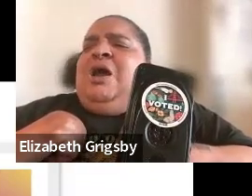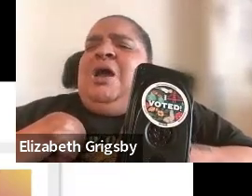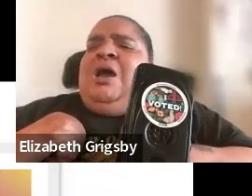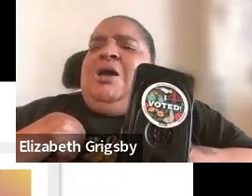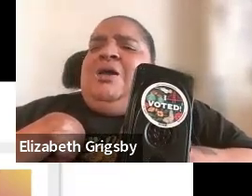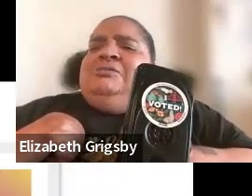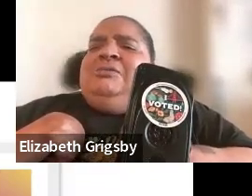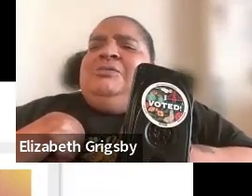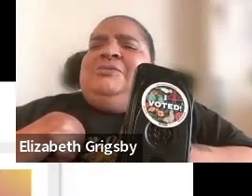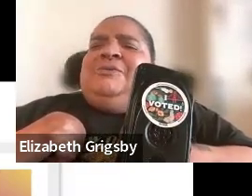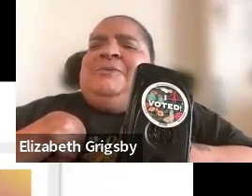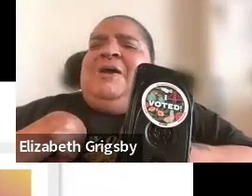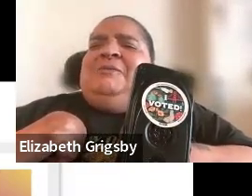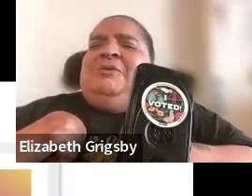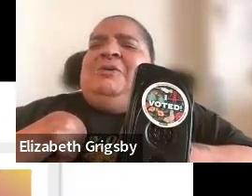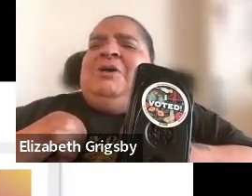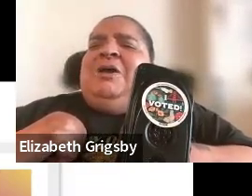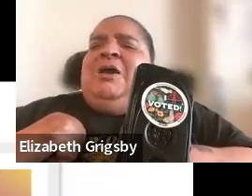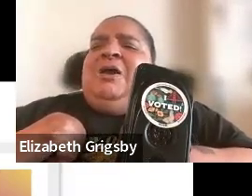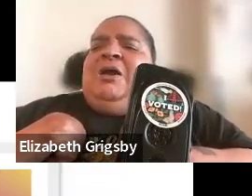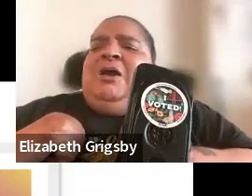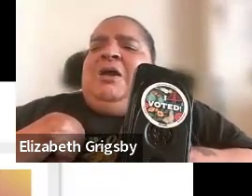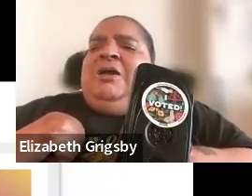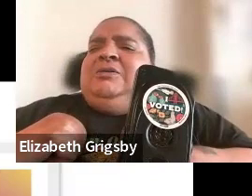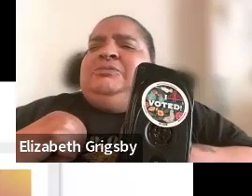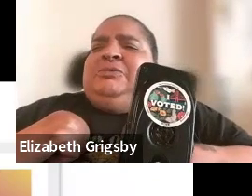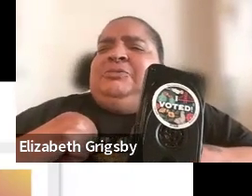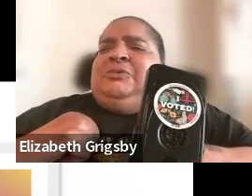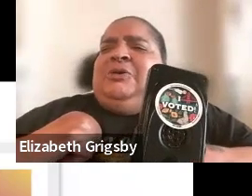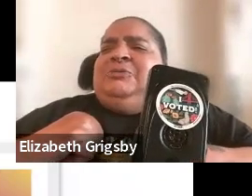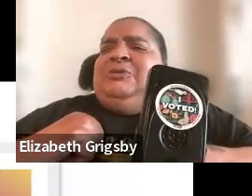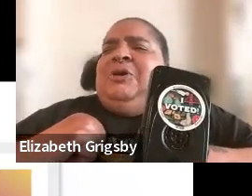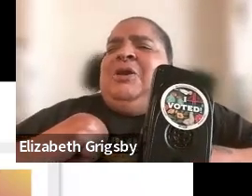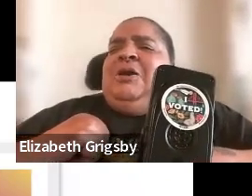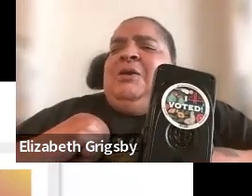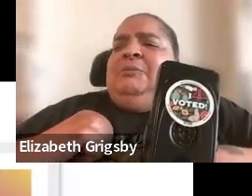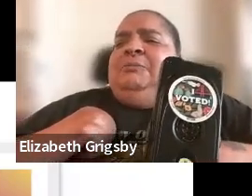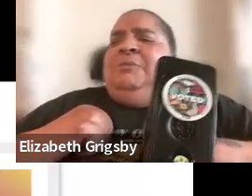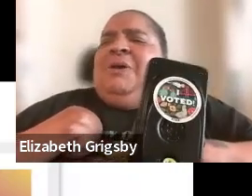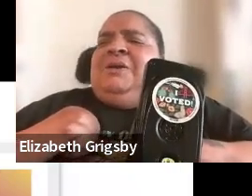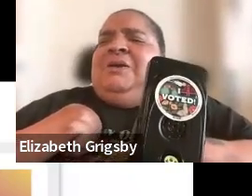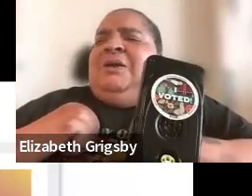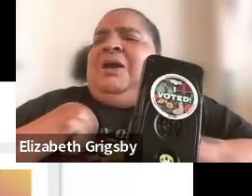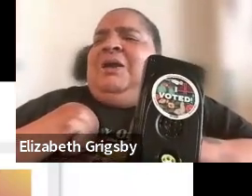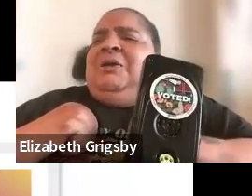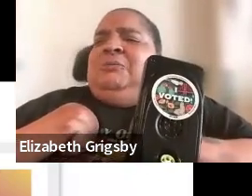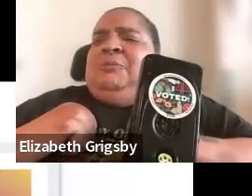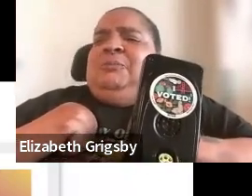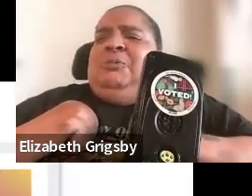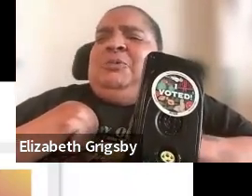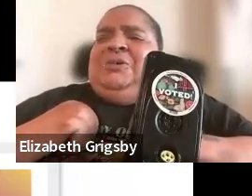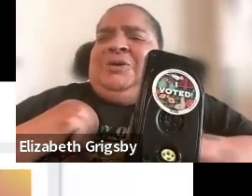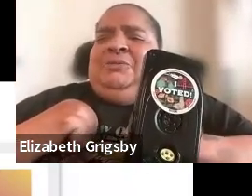include the survivor in discussion making